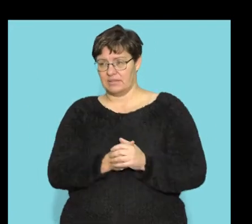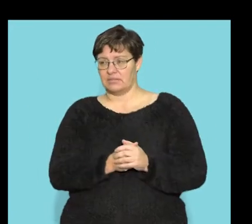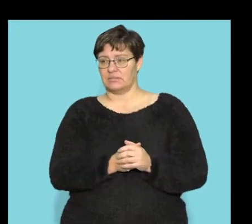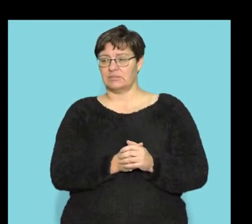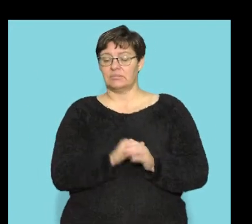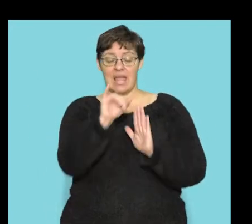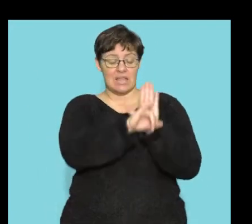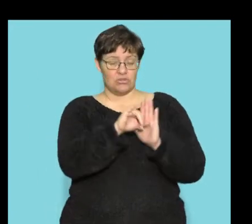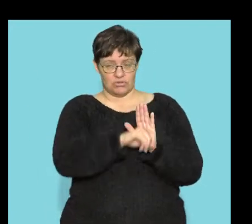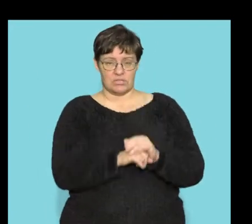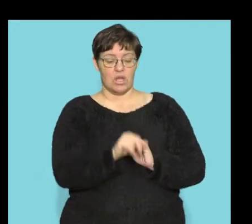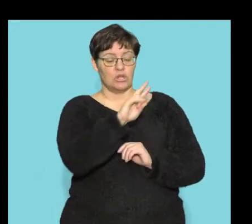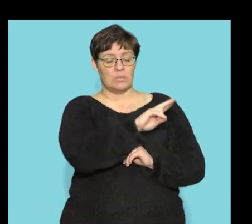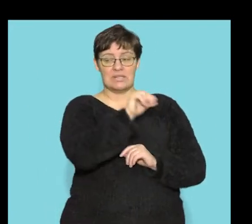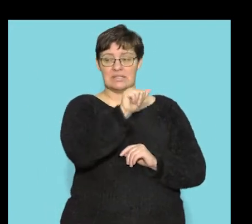insurance with